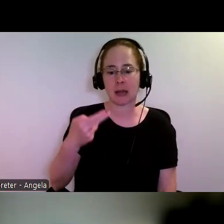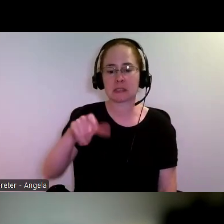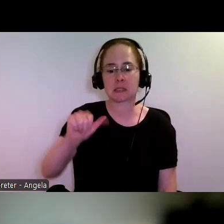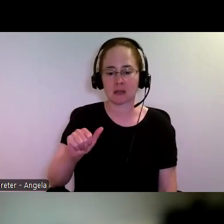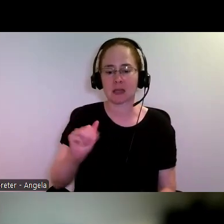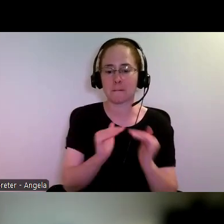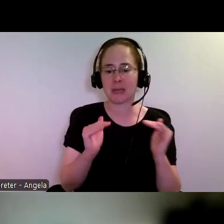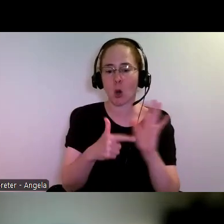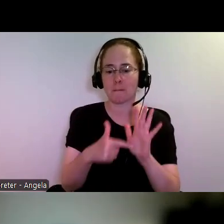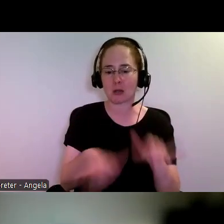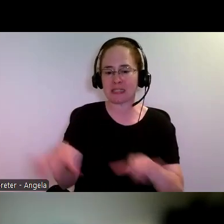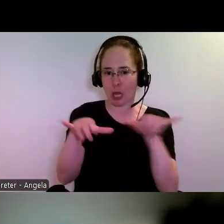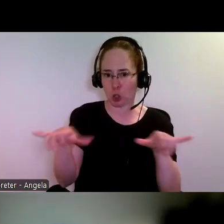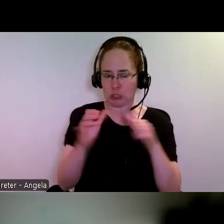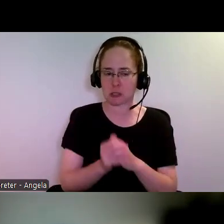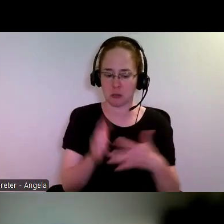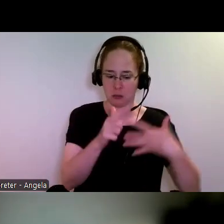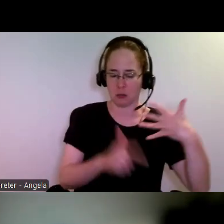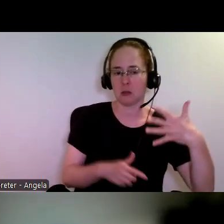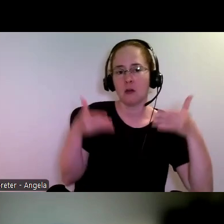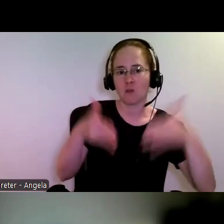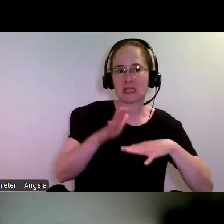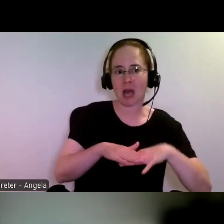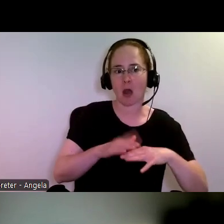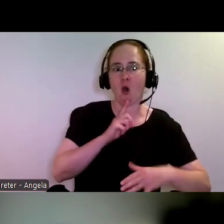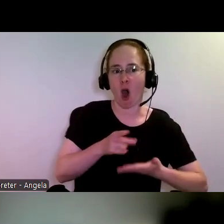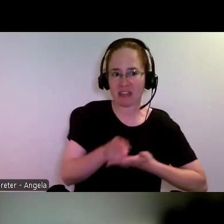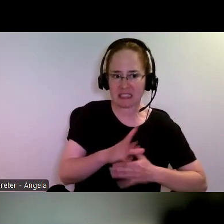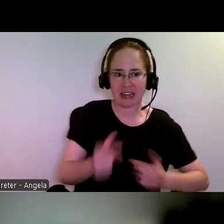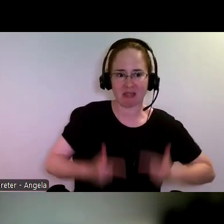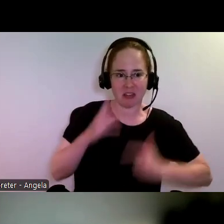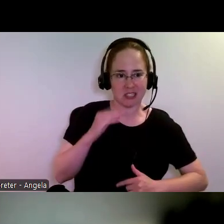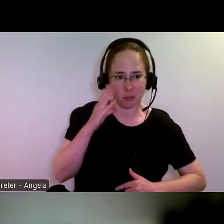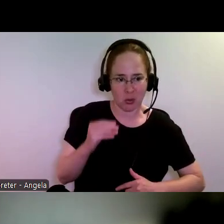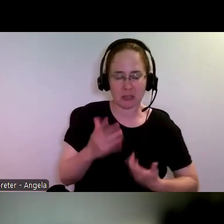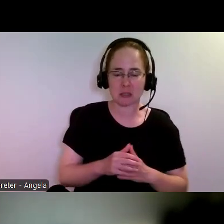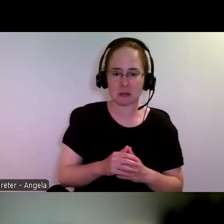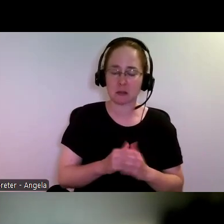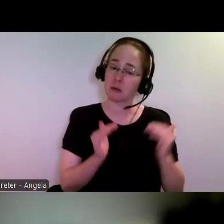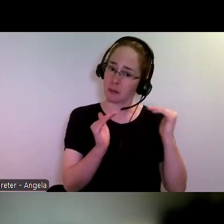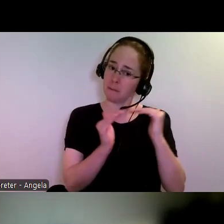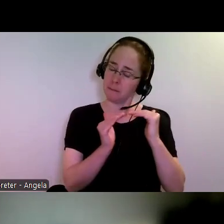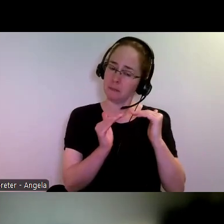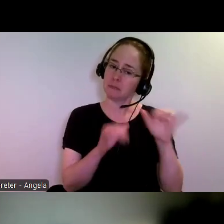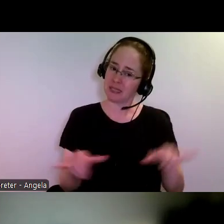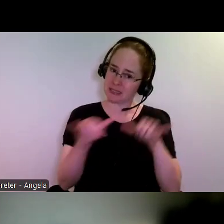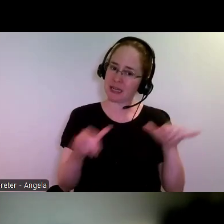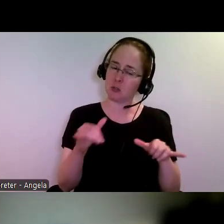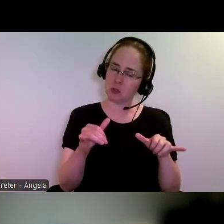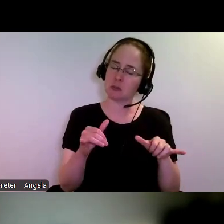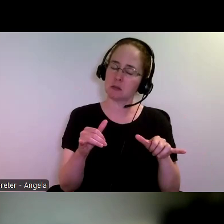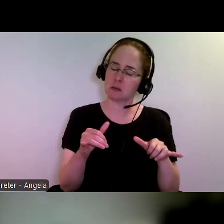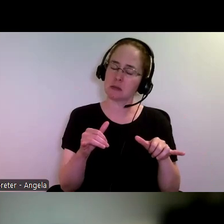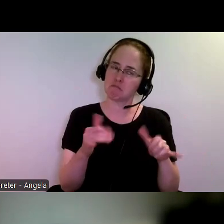so the standards focus in on authenticity and lived experience. So peers should, SAMHSA